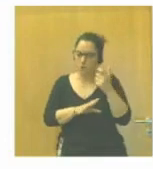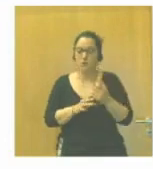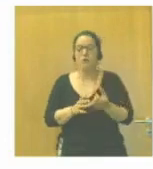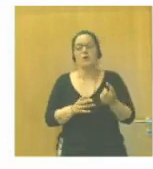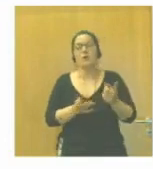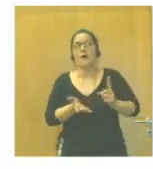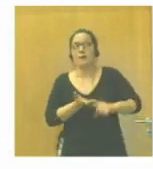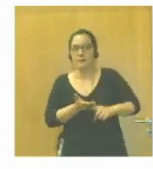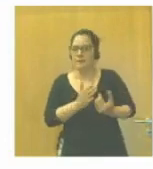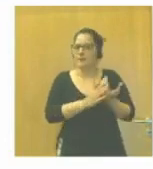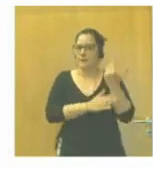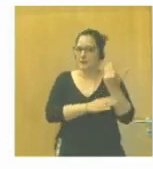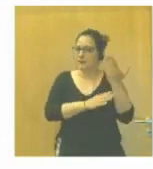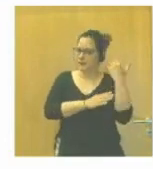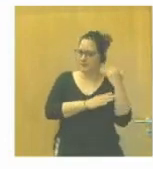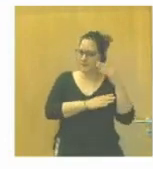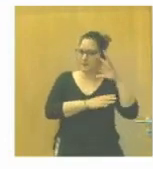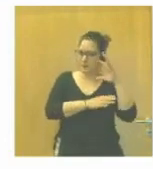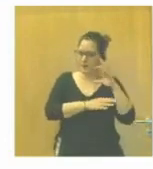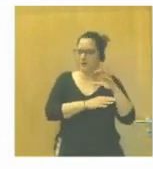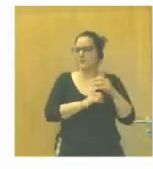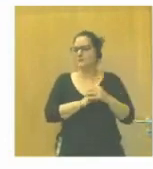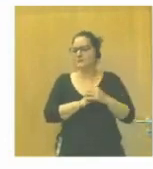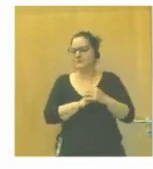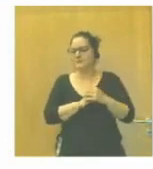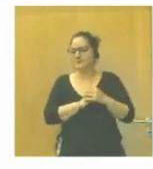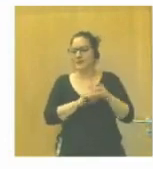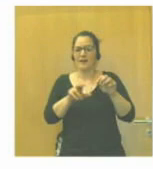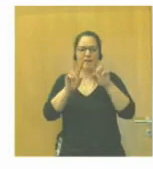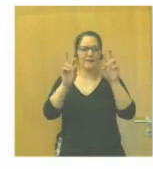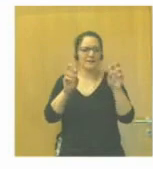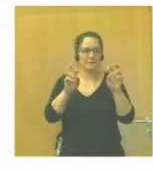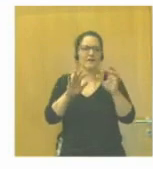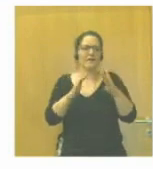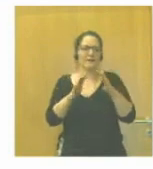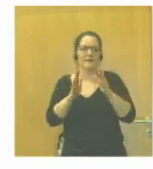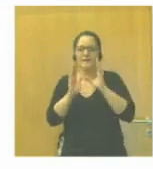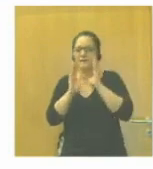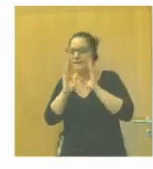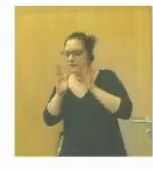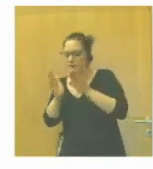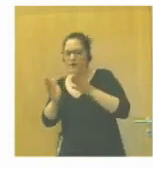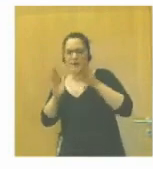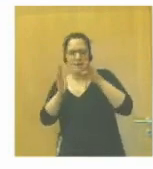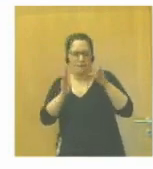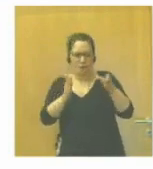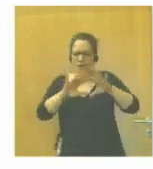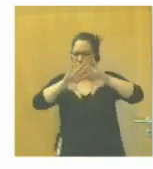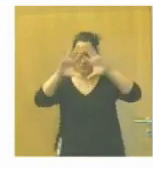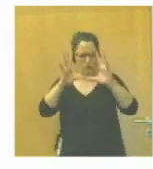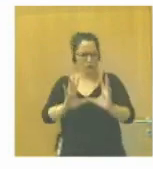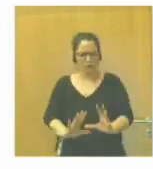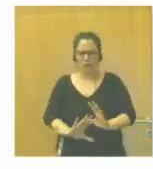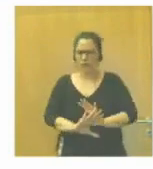reiterate that comprehensive approaches are critical, and they're because there's no single approach that's going to